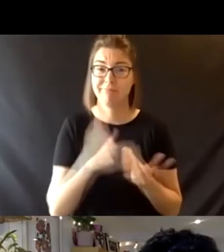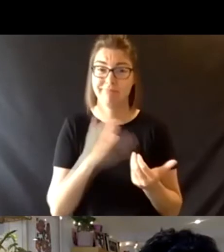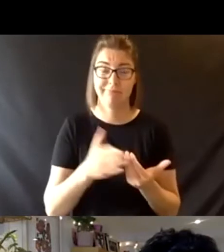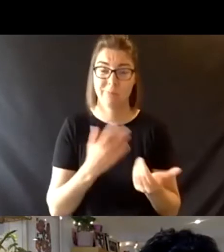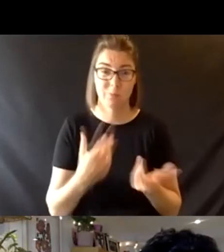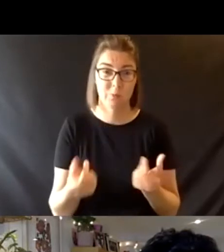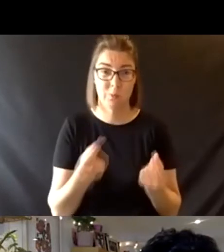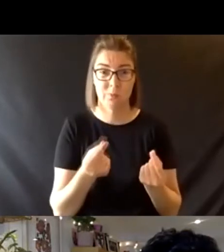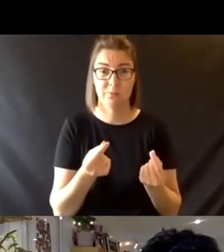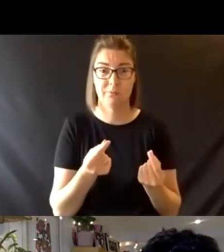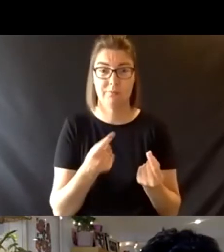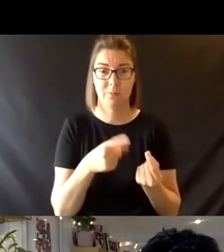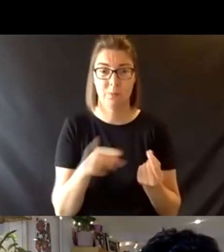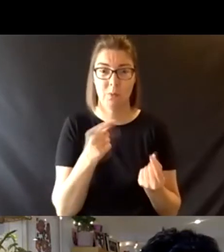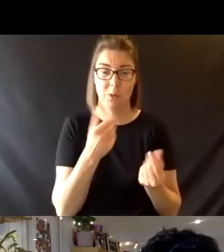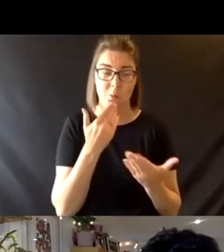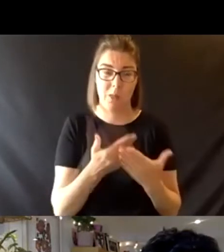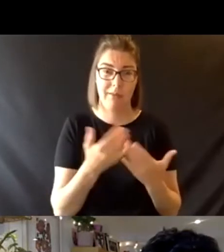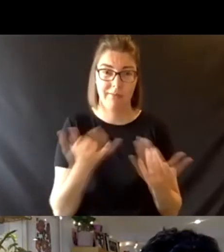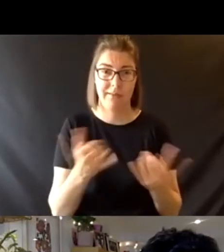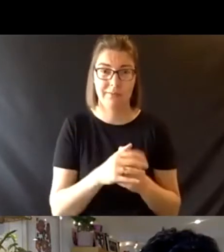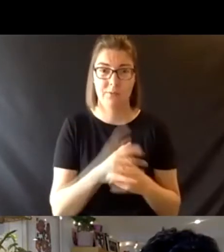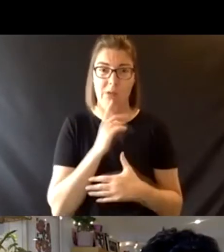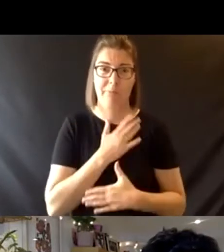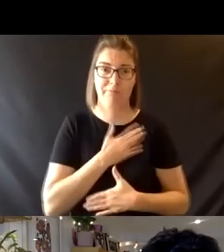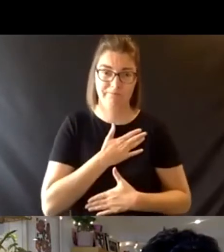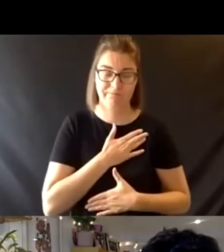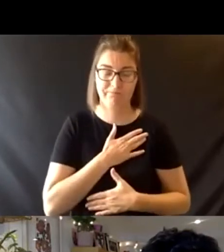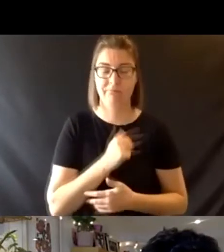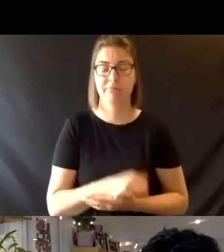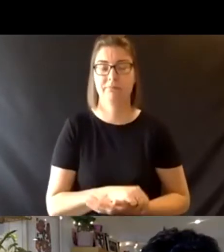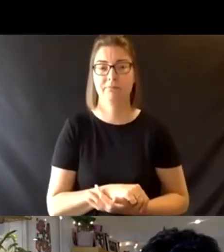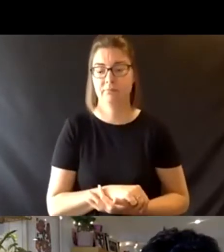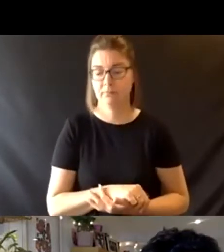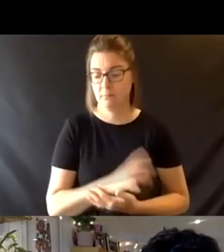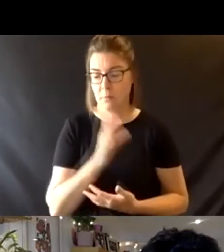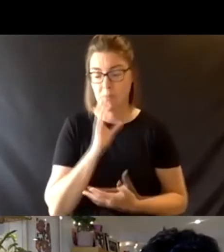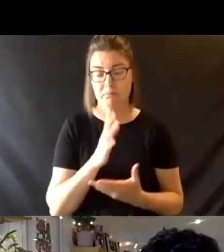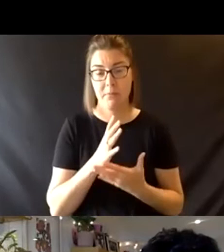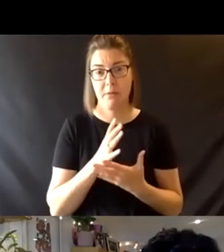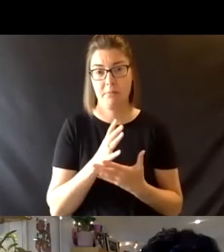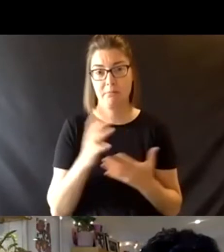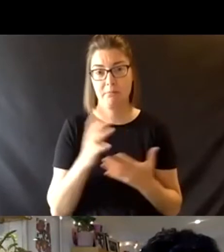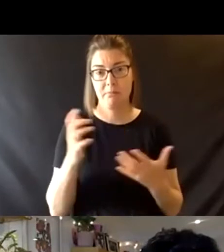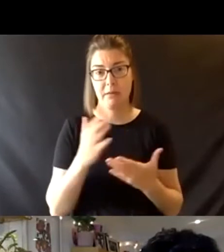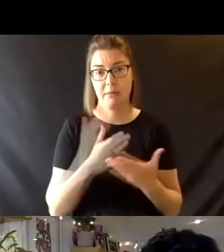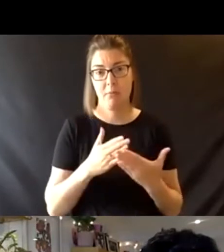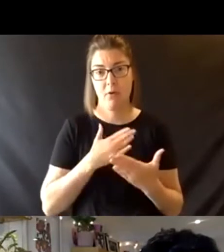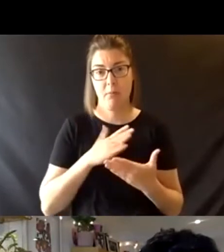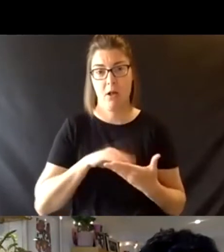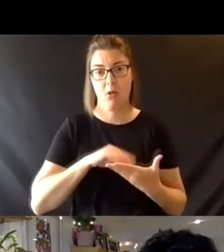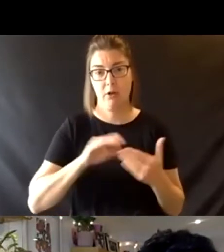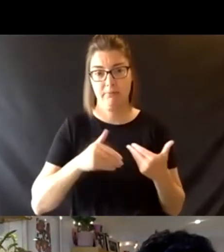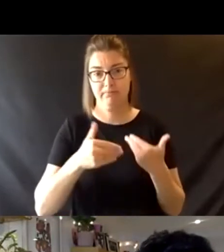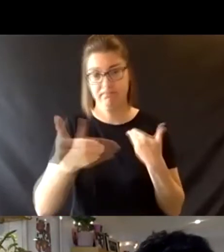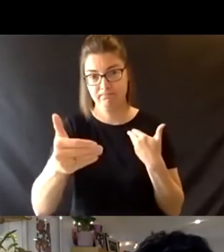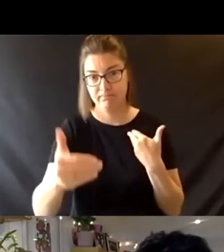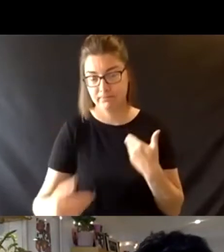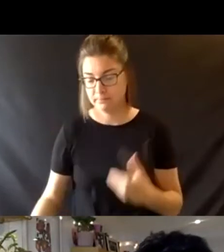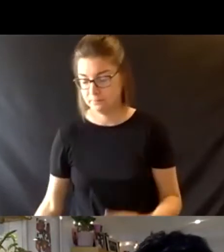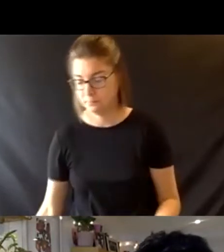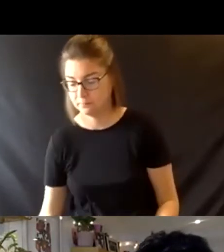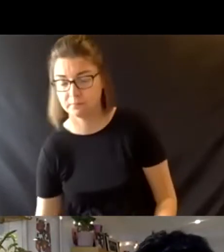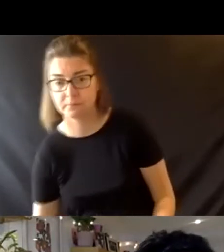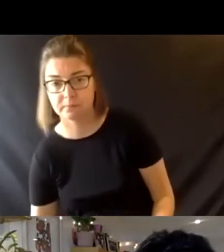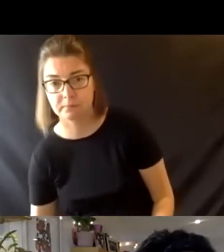all just did that so well today. So I'm very appreciative of that. And that's going to be a big piece of my own learning going forward. Various things that weren't mentioned